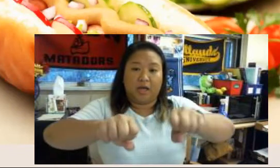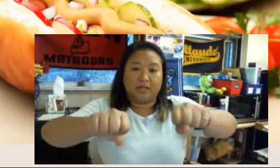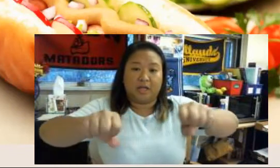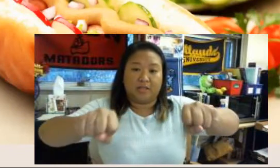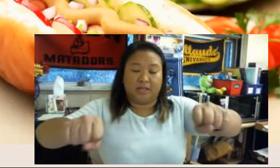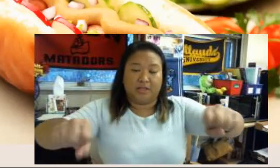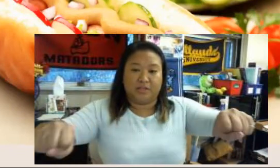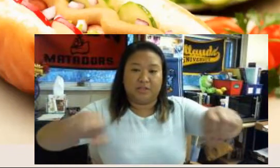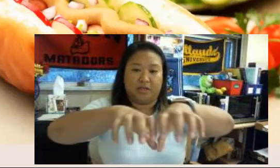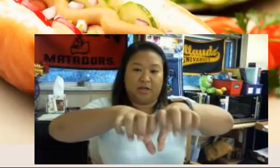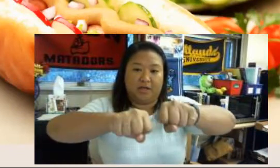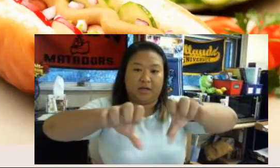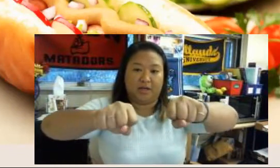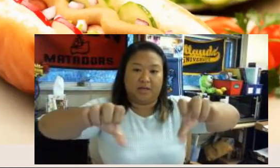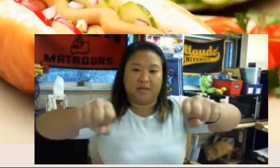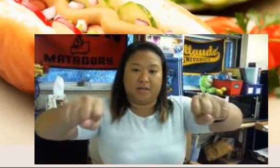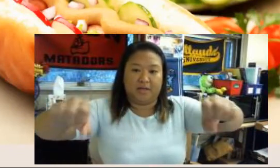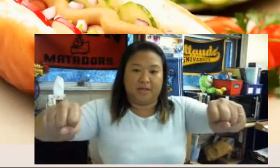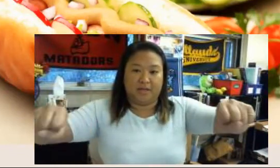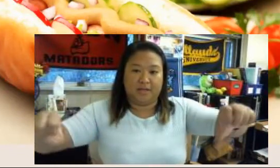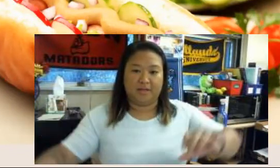Hot dog, sausage.